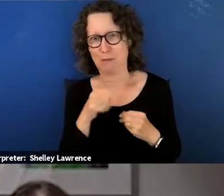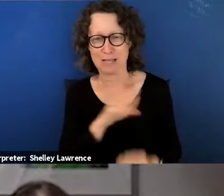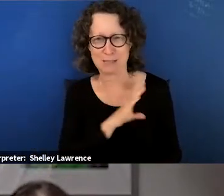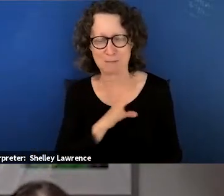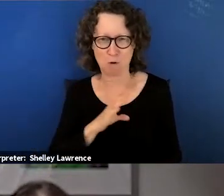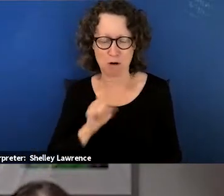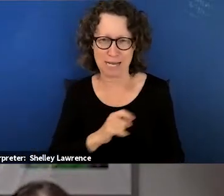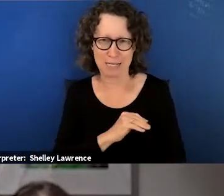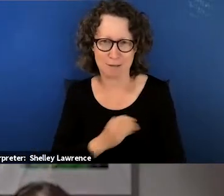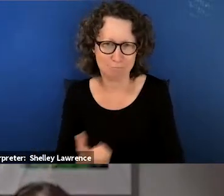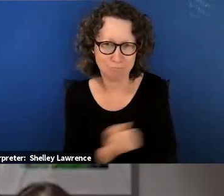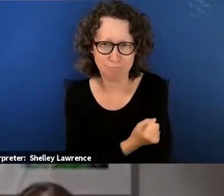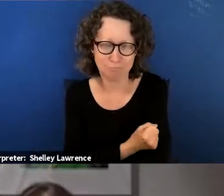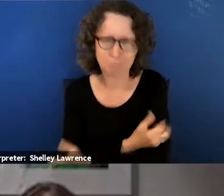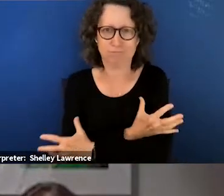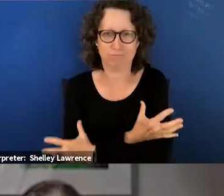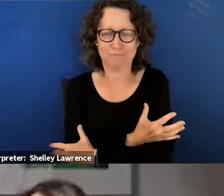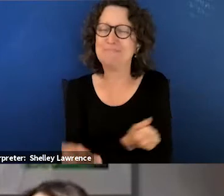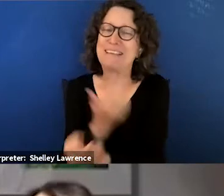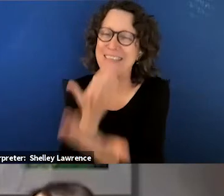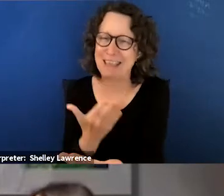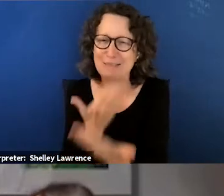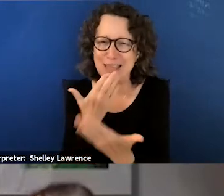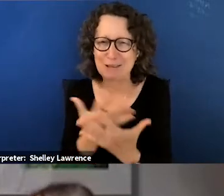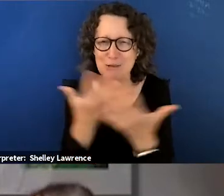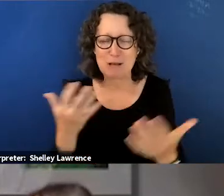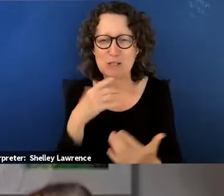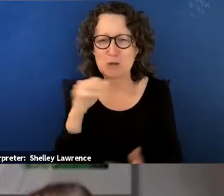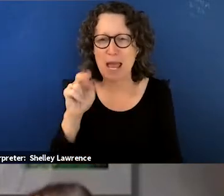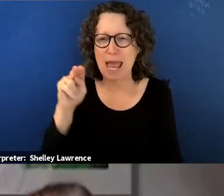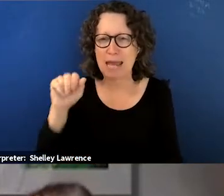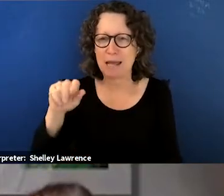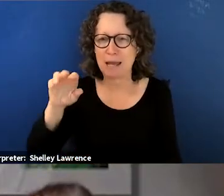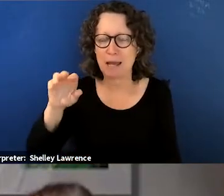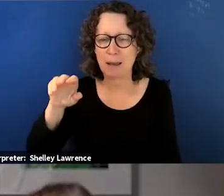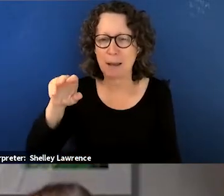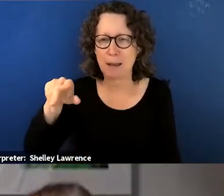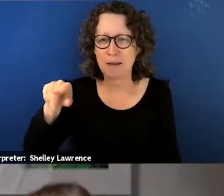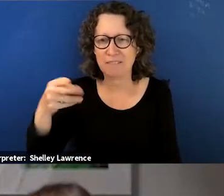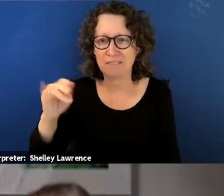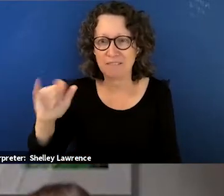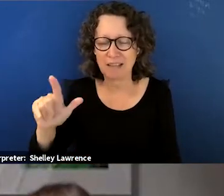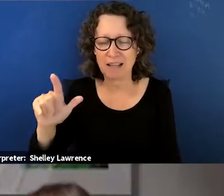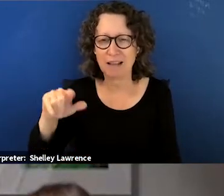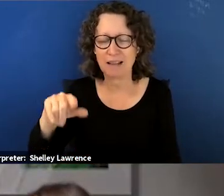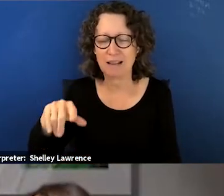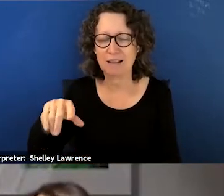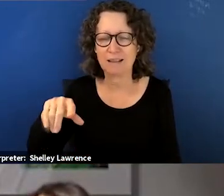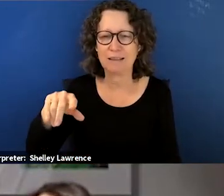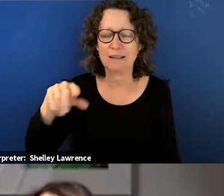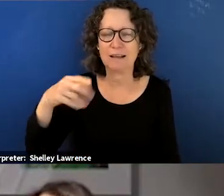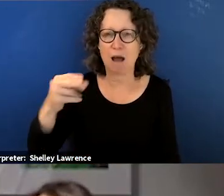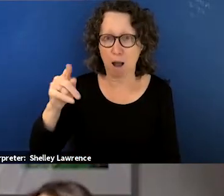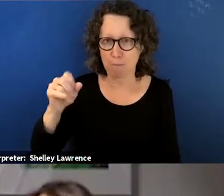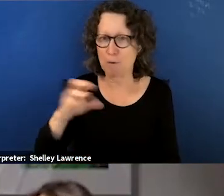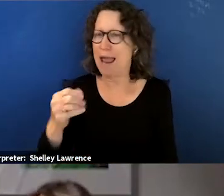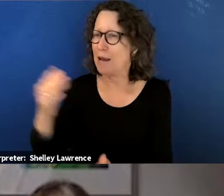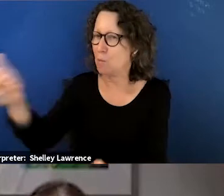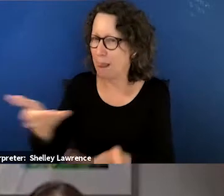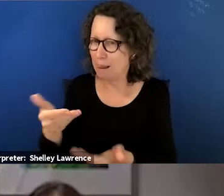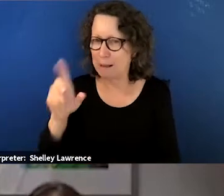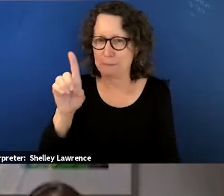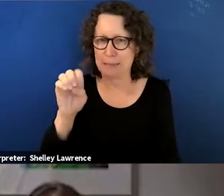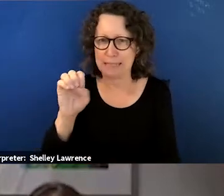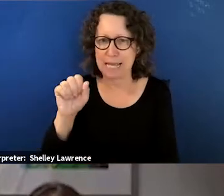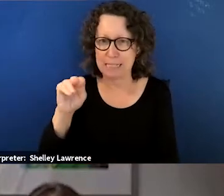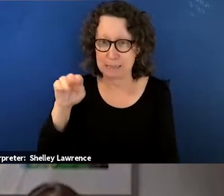needed. Also, thank you so much to Anna Pilhofer and welcome Desmond Ho. So before we